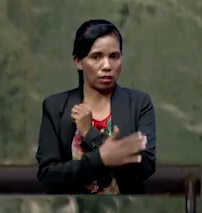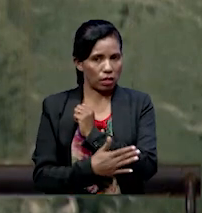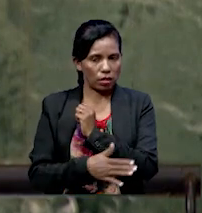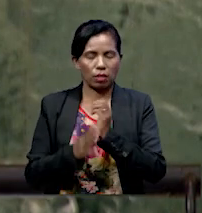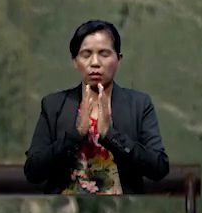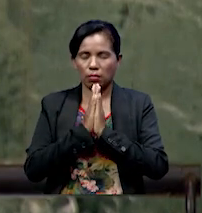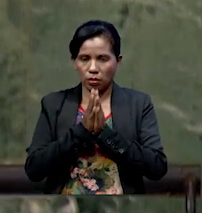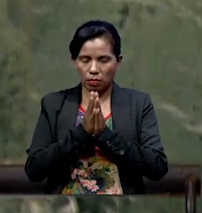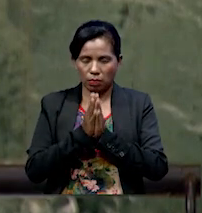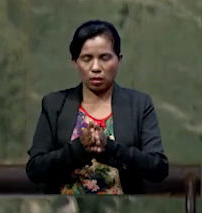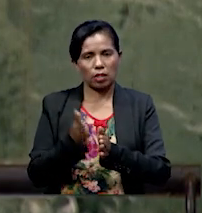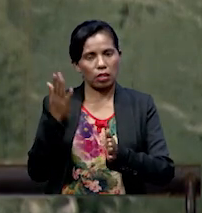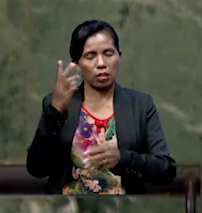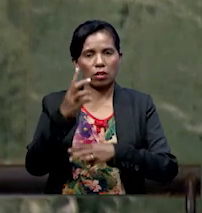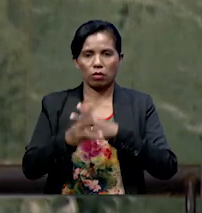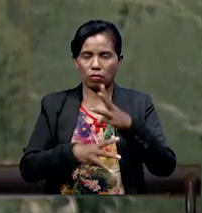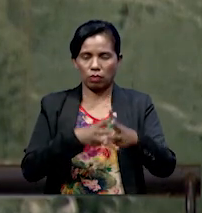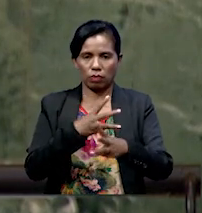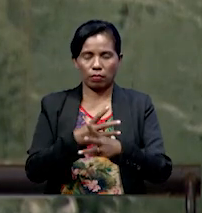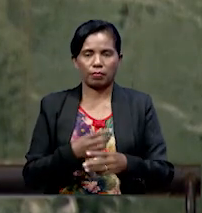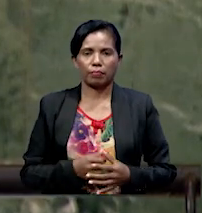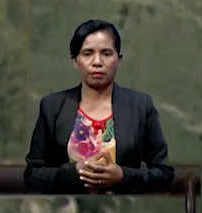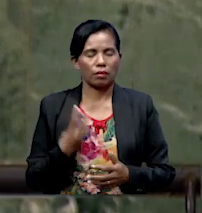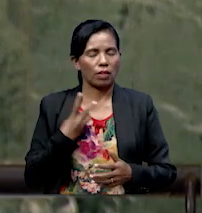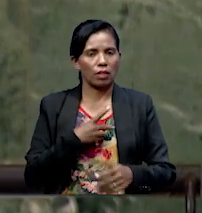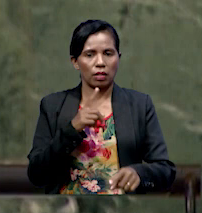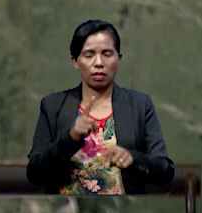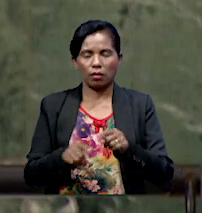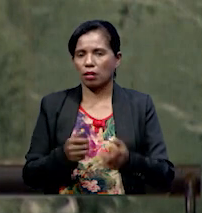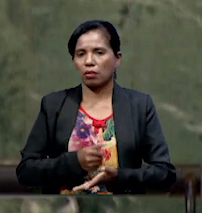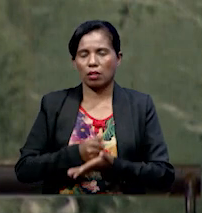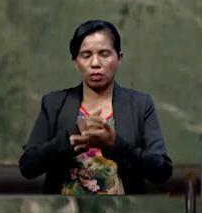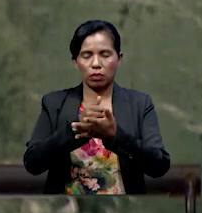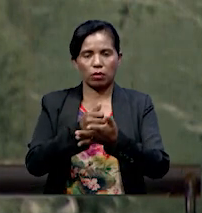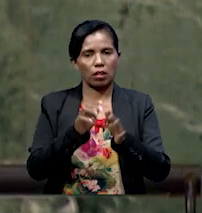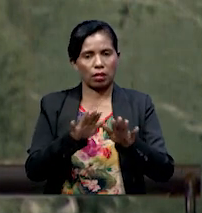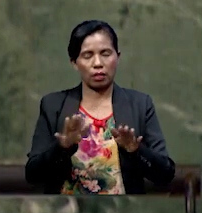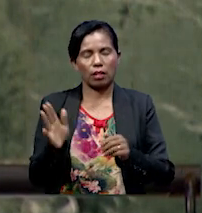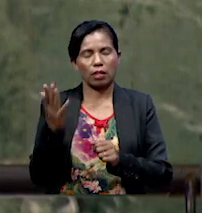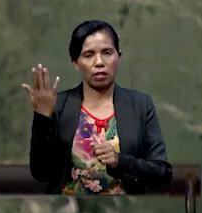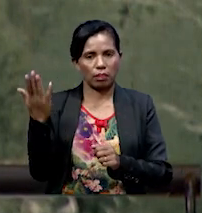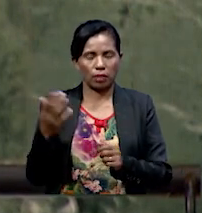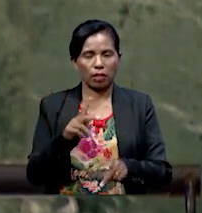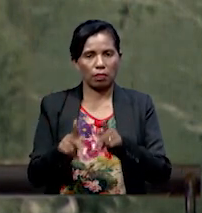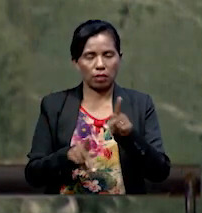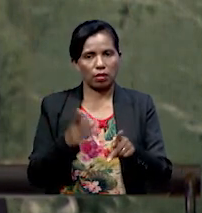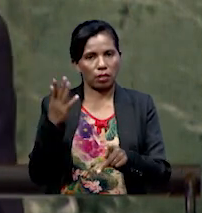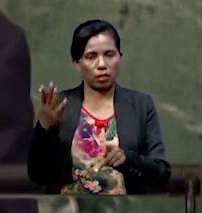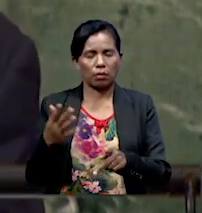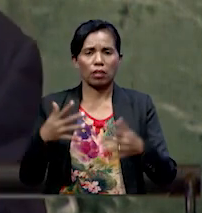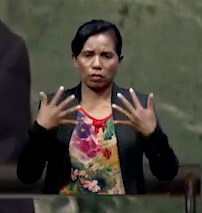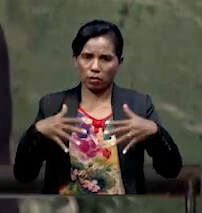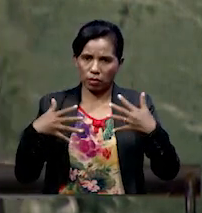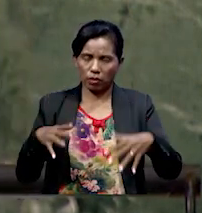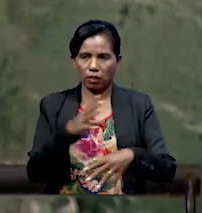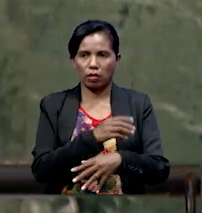crises around the world. The Tatmadaw cannot claim it is defending itself from external aggression. In the Ukraine conflict, Russia